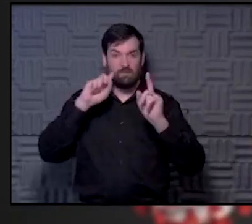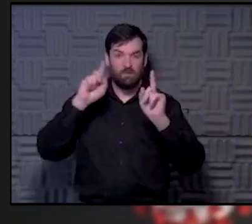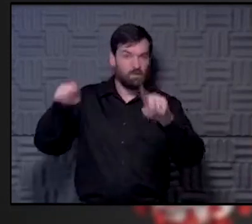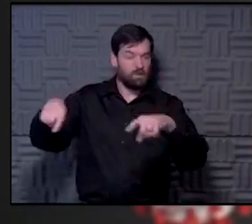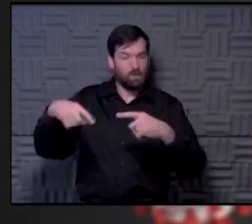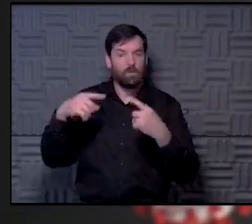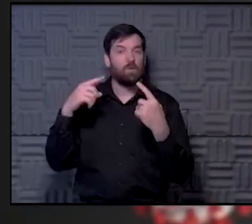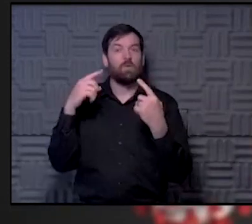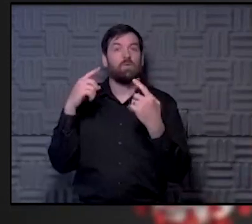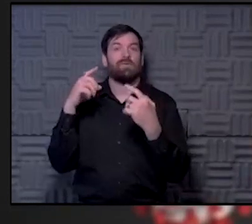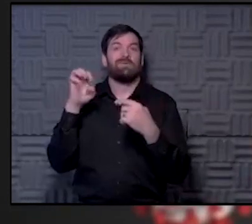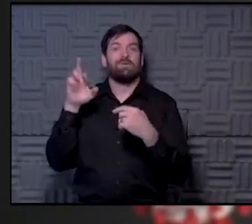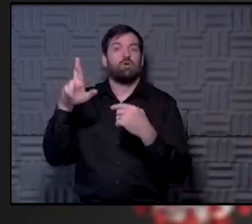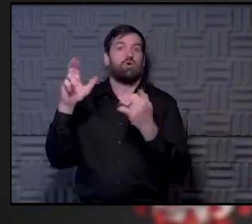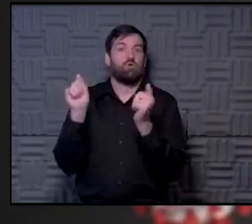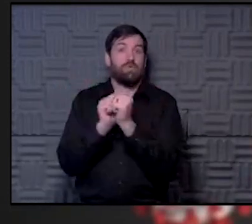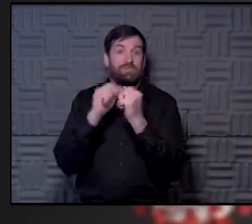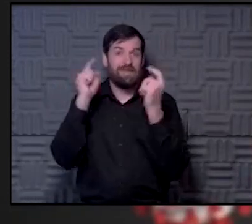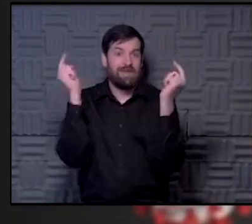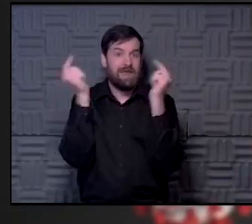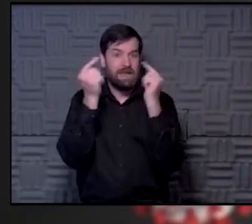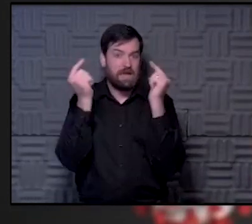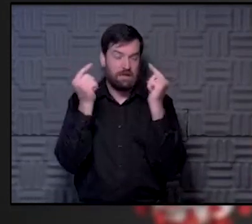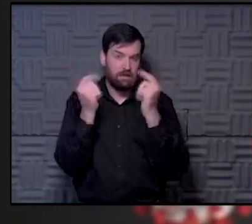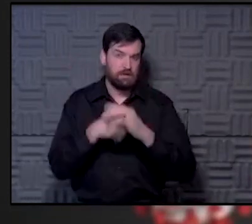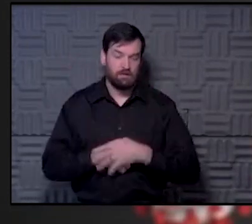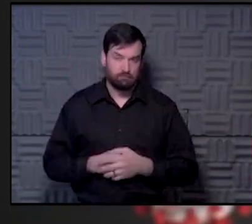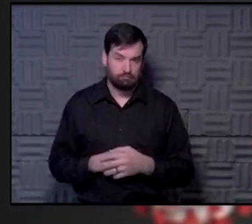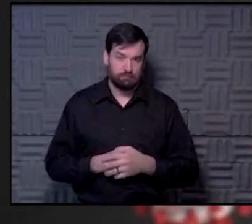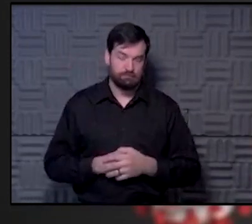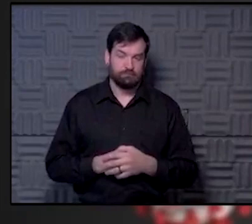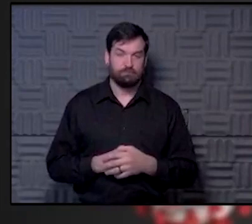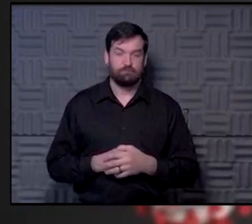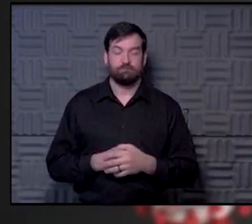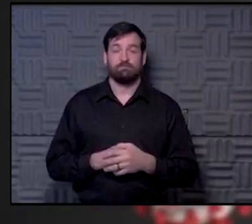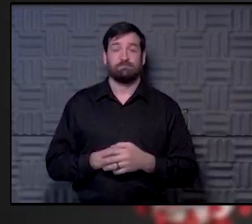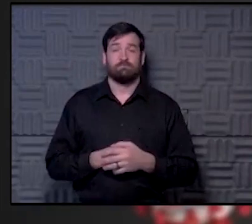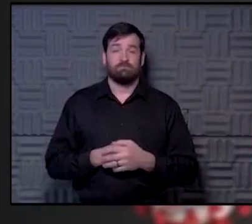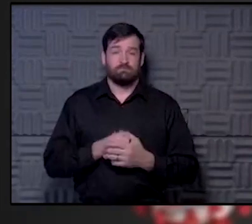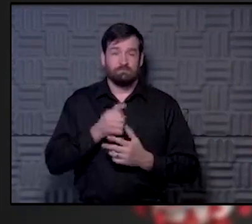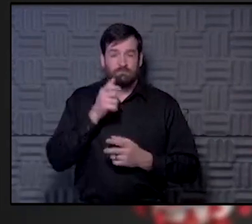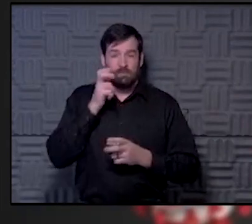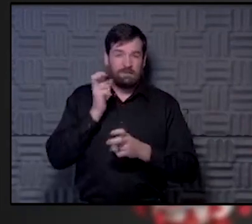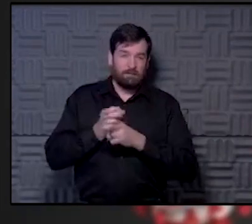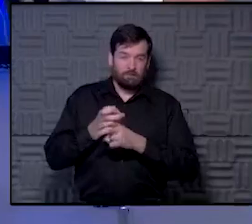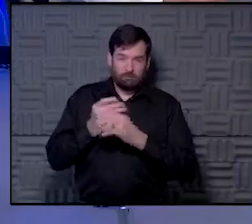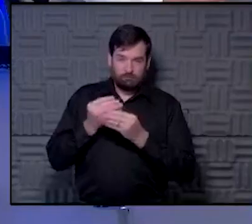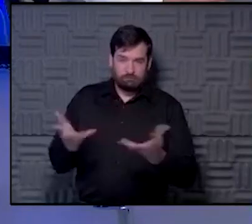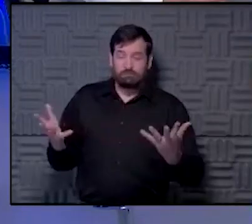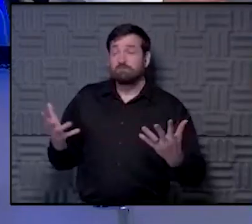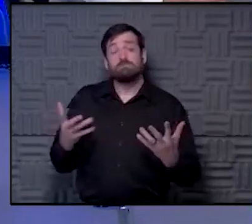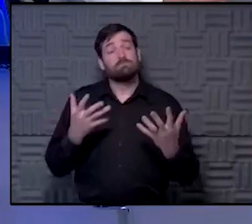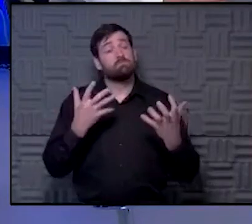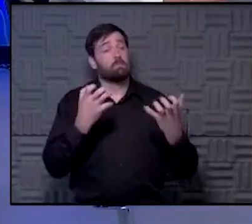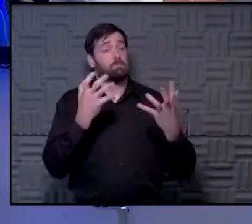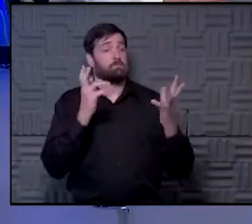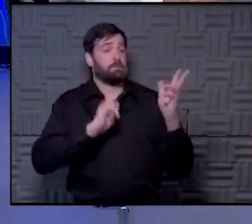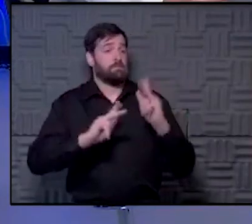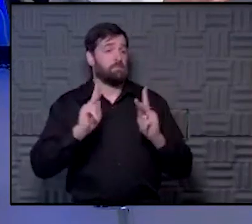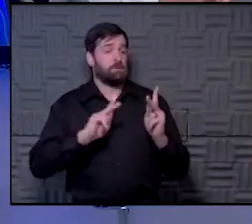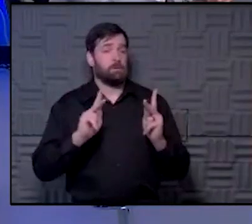with headaches, and lots of people don't have this. So it's going to be hard to tease that out. And I would just like people